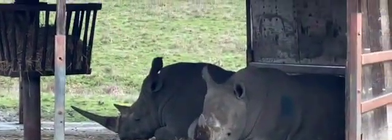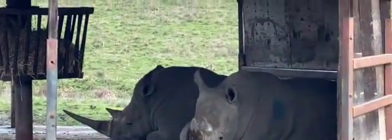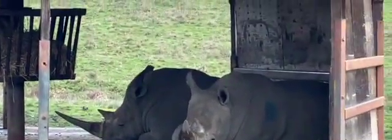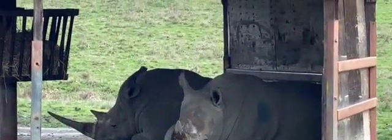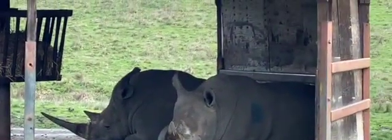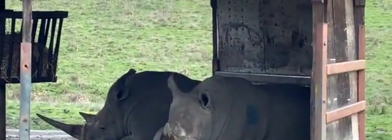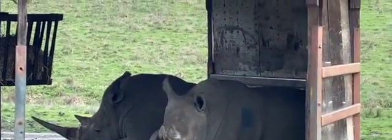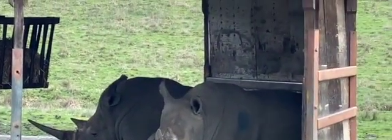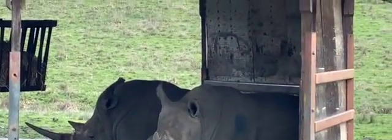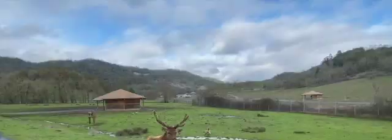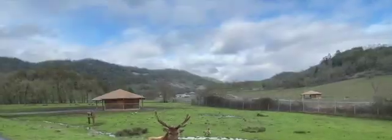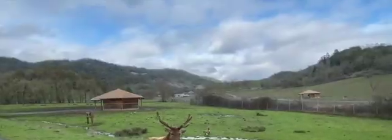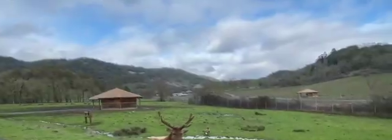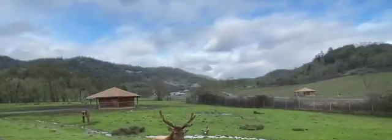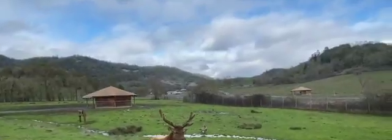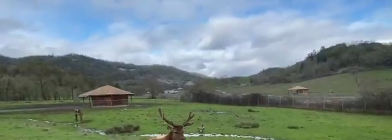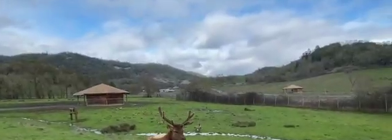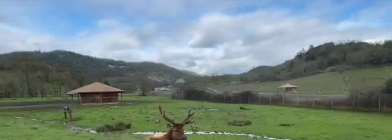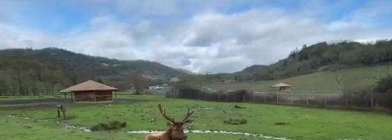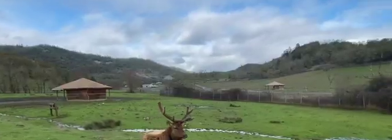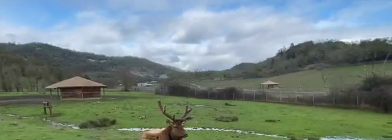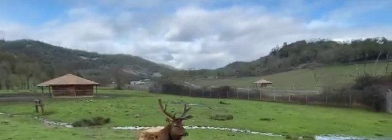There's rhinos.